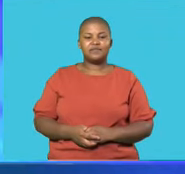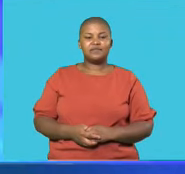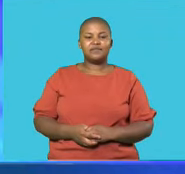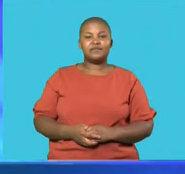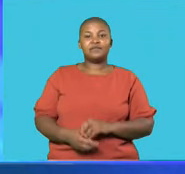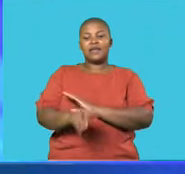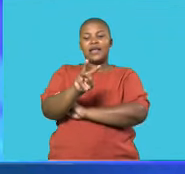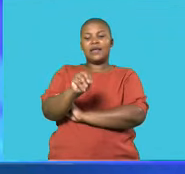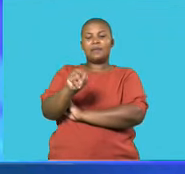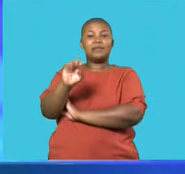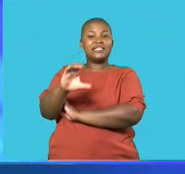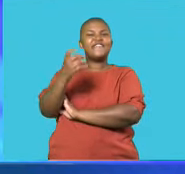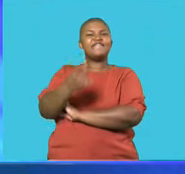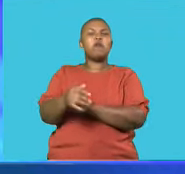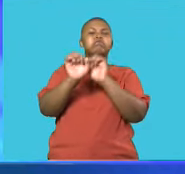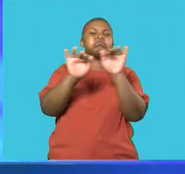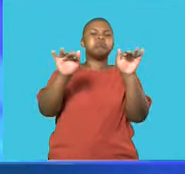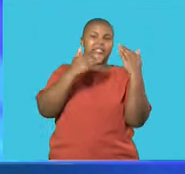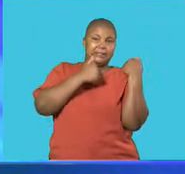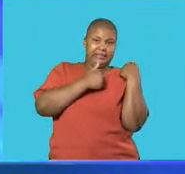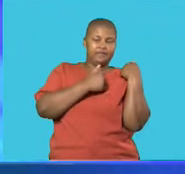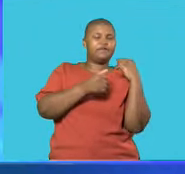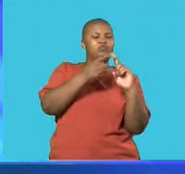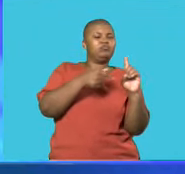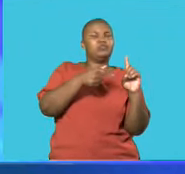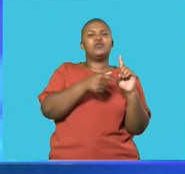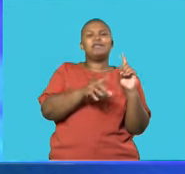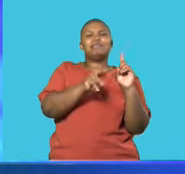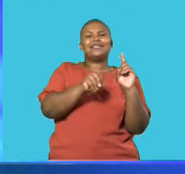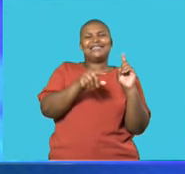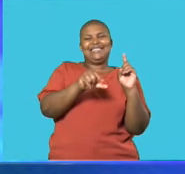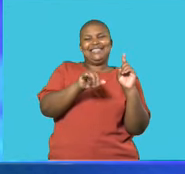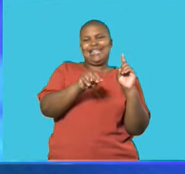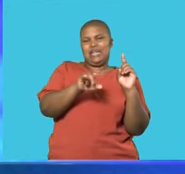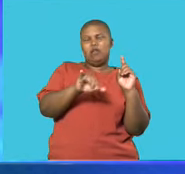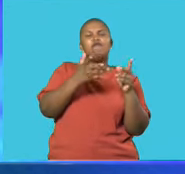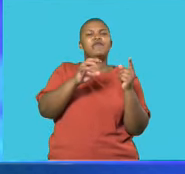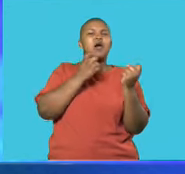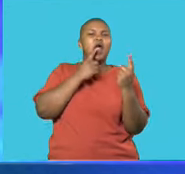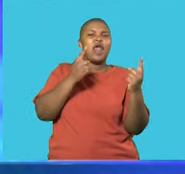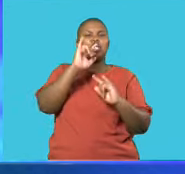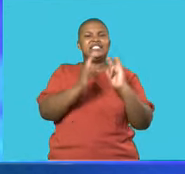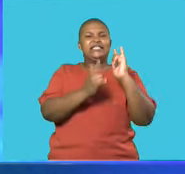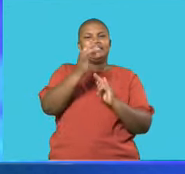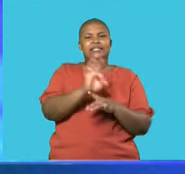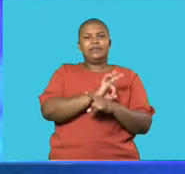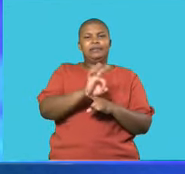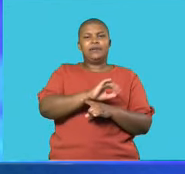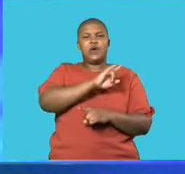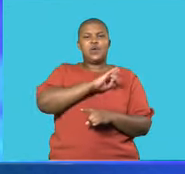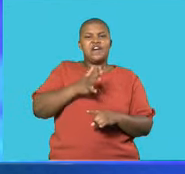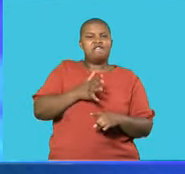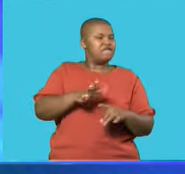Now, the MMC for Public Safety in the City of Johannesburg, Dr. Mgcini Tshwaku, has announced the city's plan to relocate more than 700